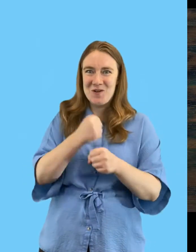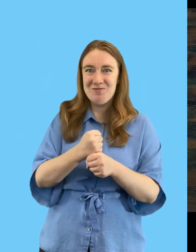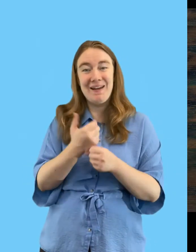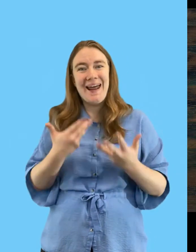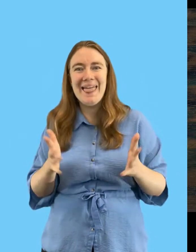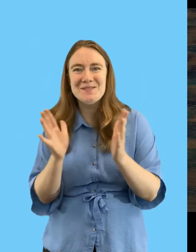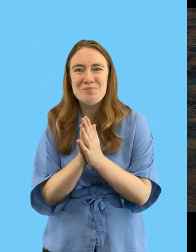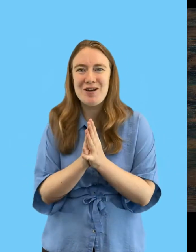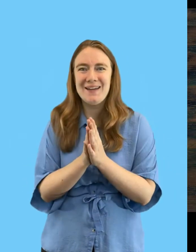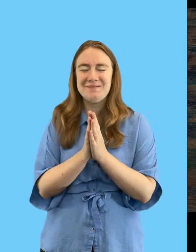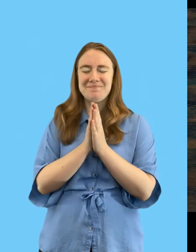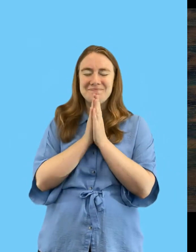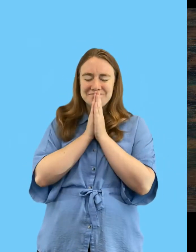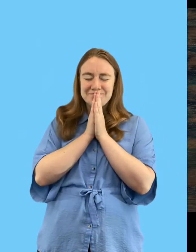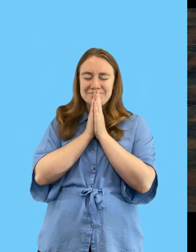together.